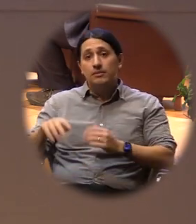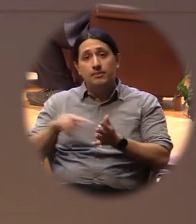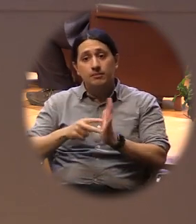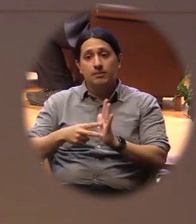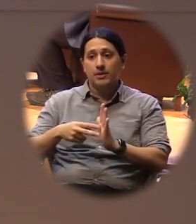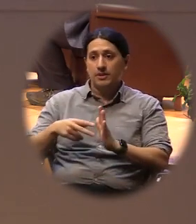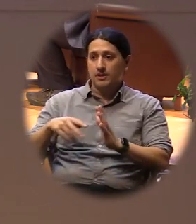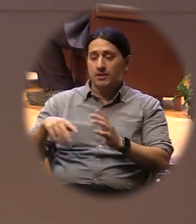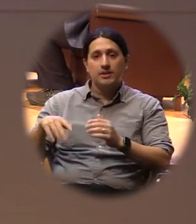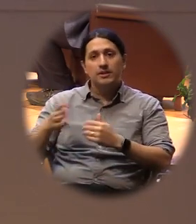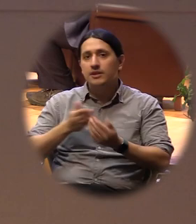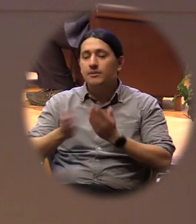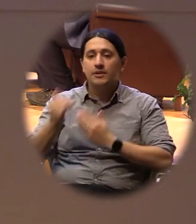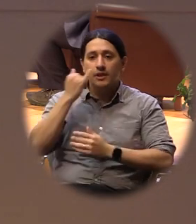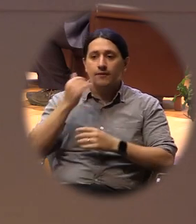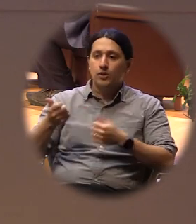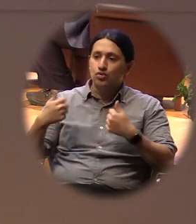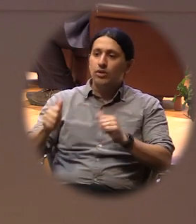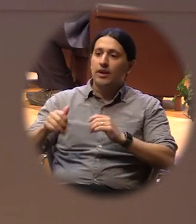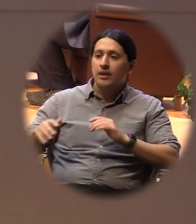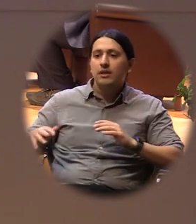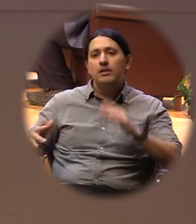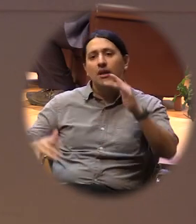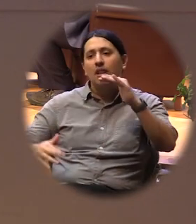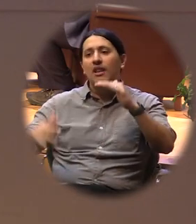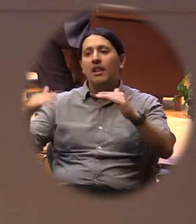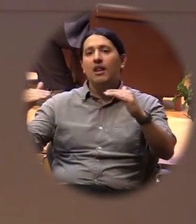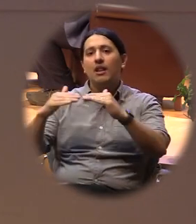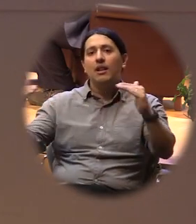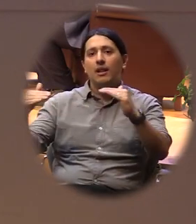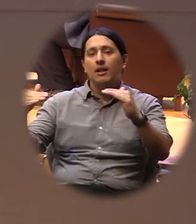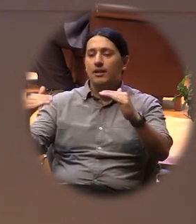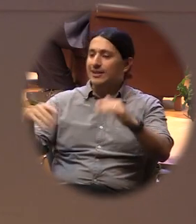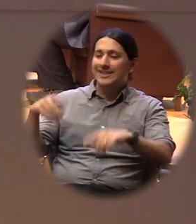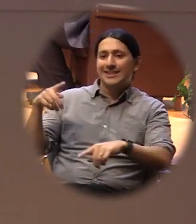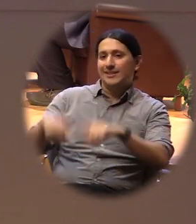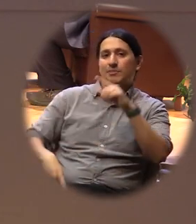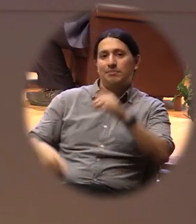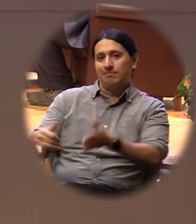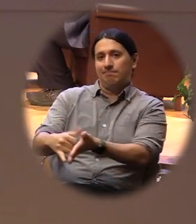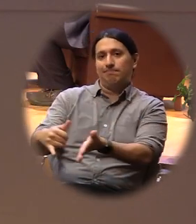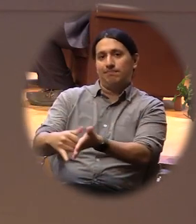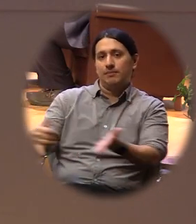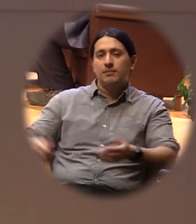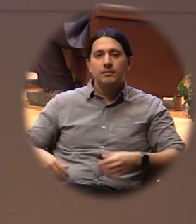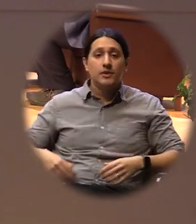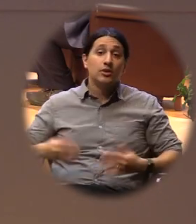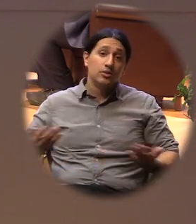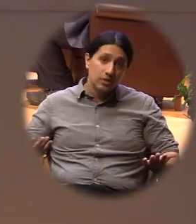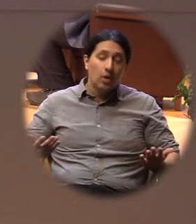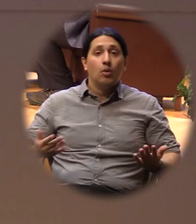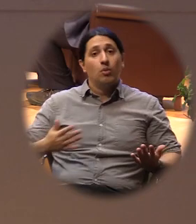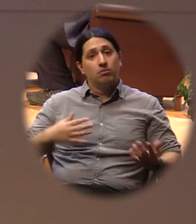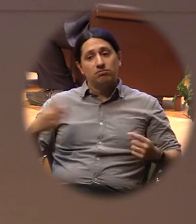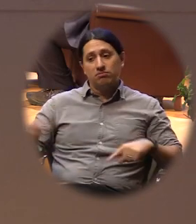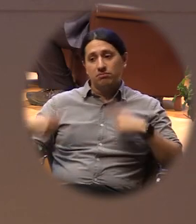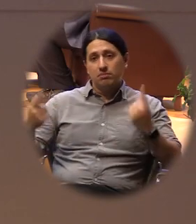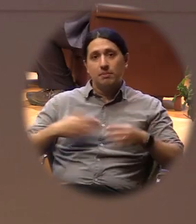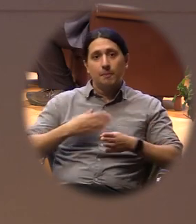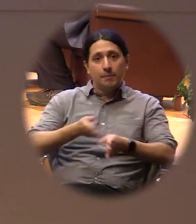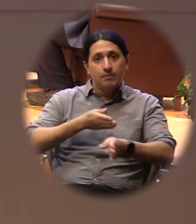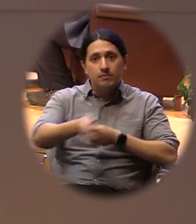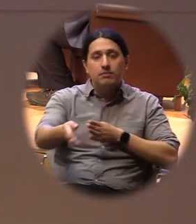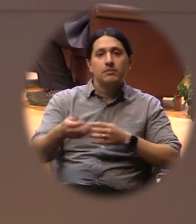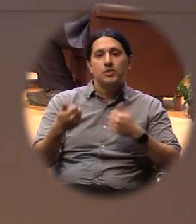equality can change. And so you might say that there's a way in which my career since then has been an attempt to push back